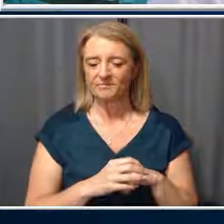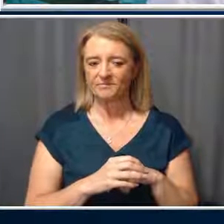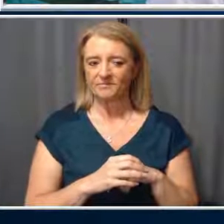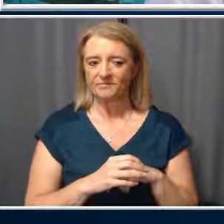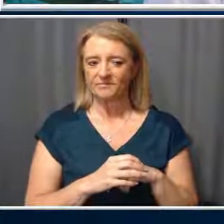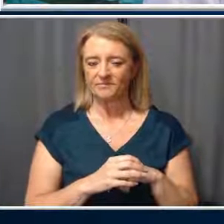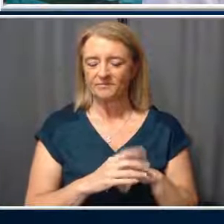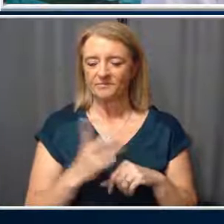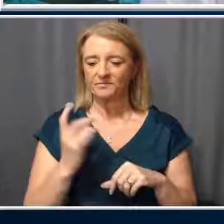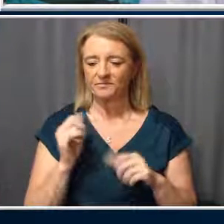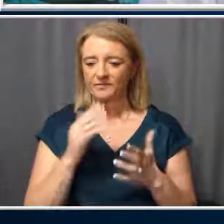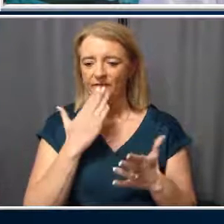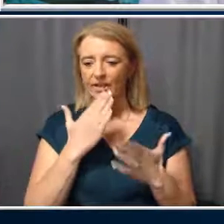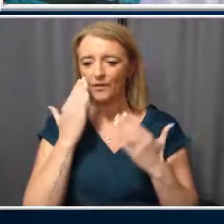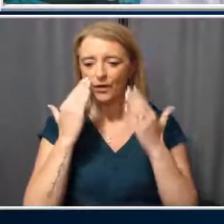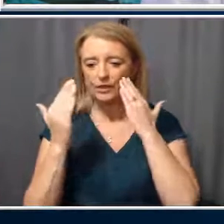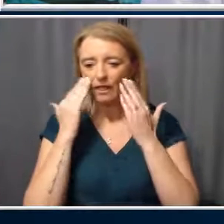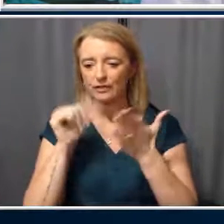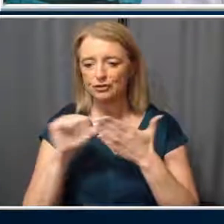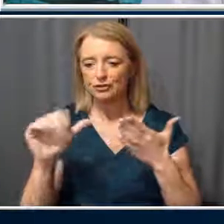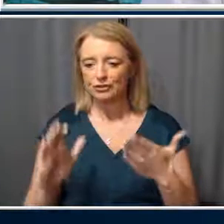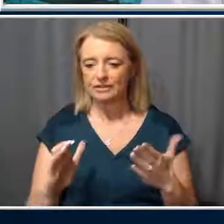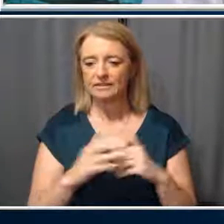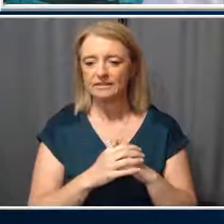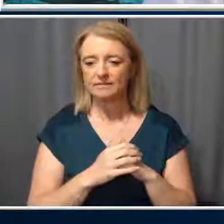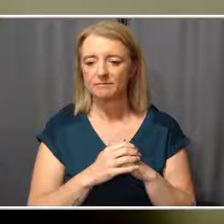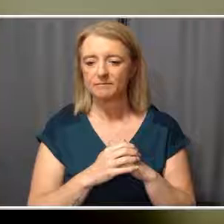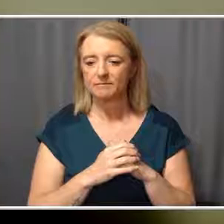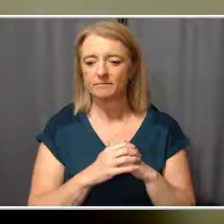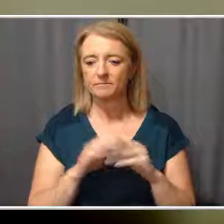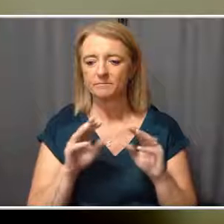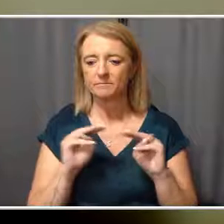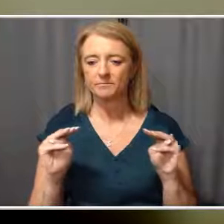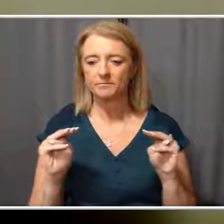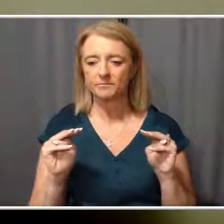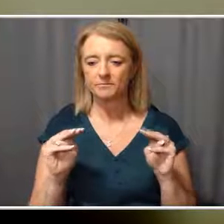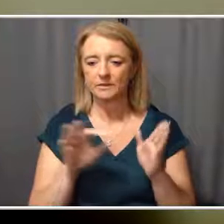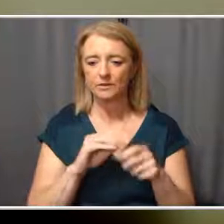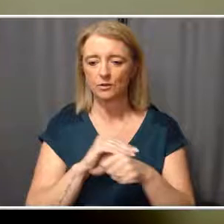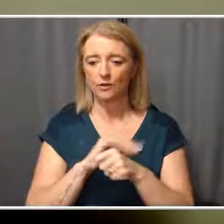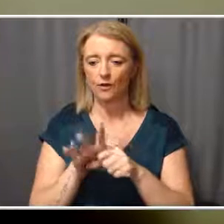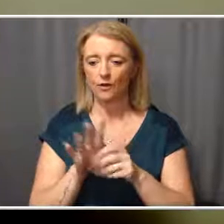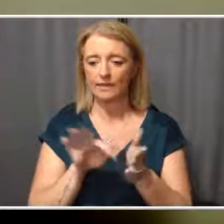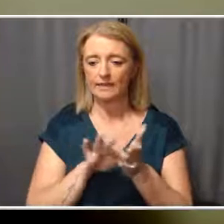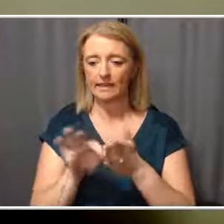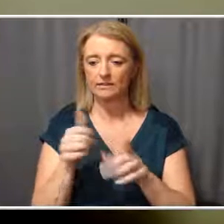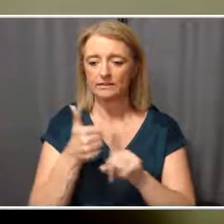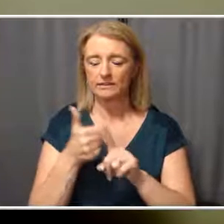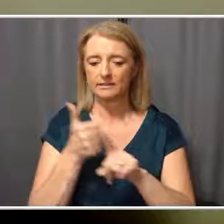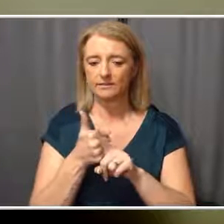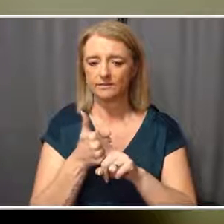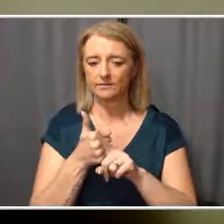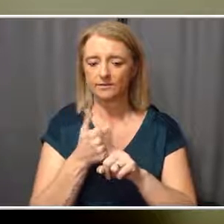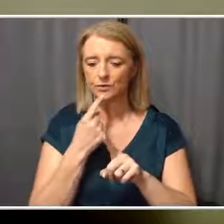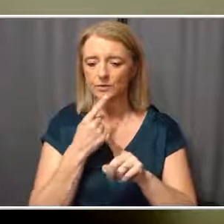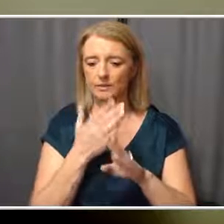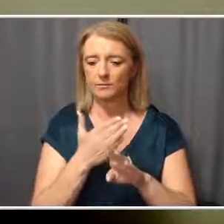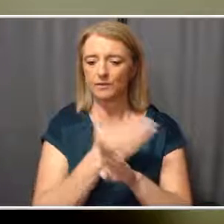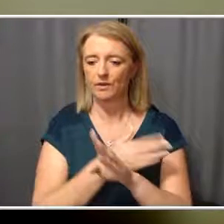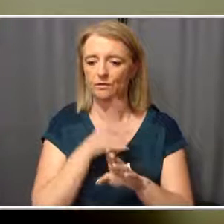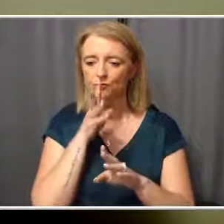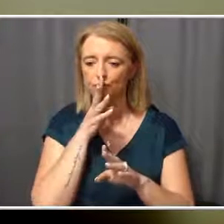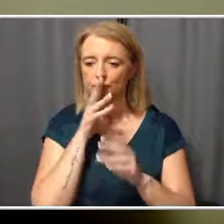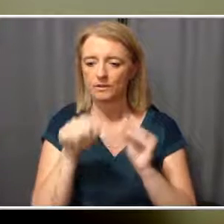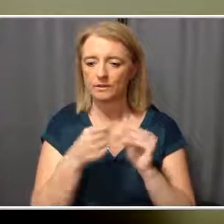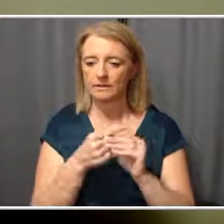for quite some time. And again, most people, the pandemic is over for them. But we have to remember